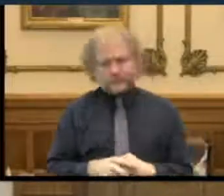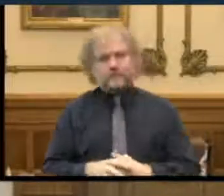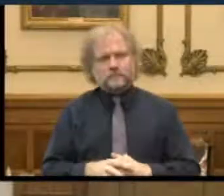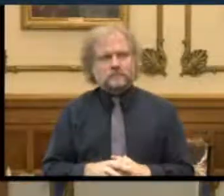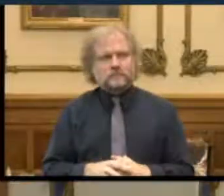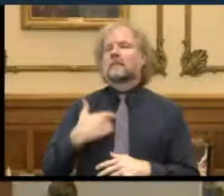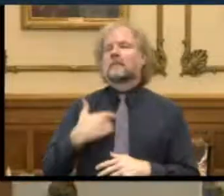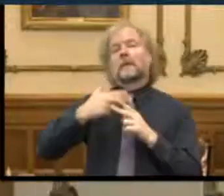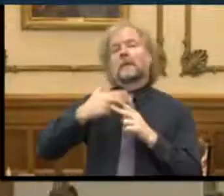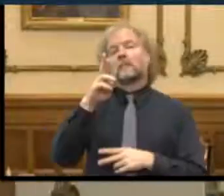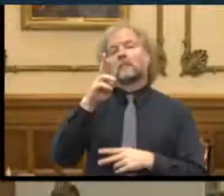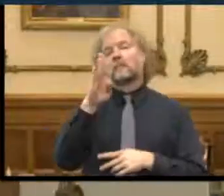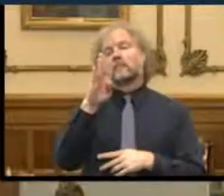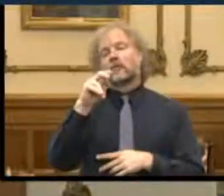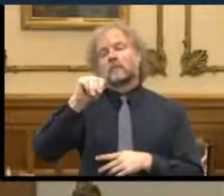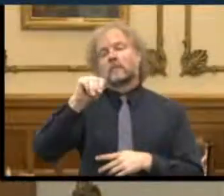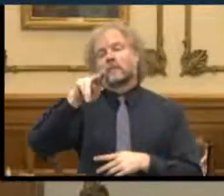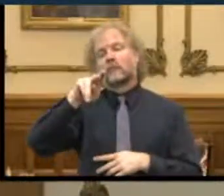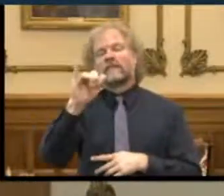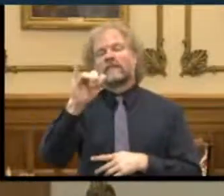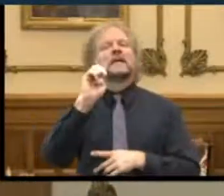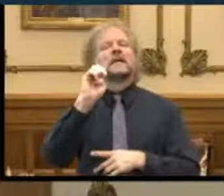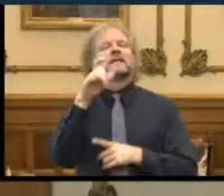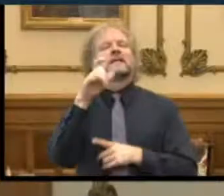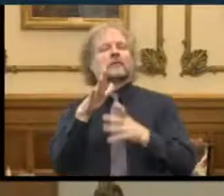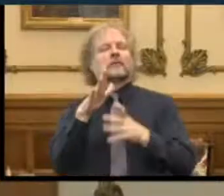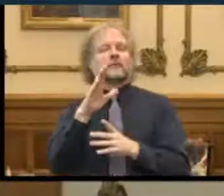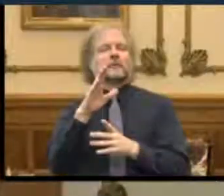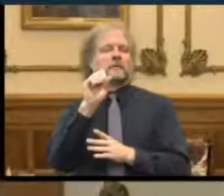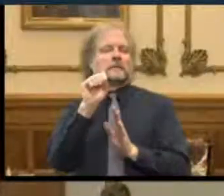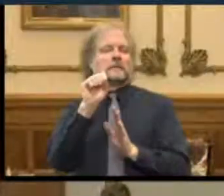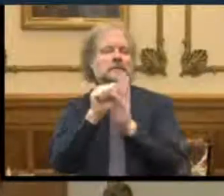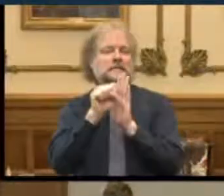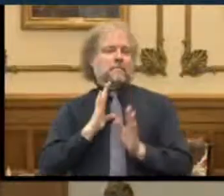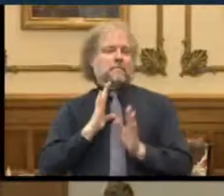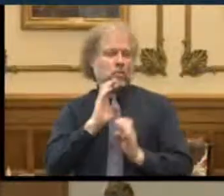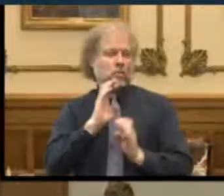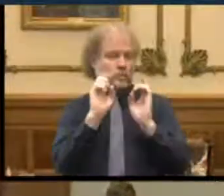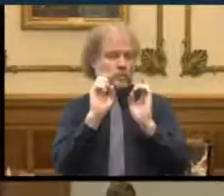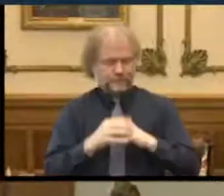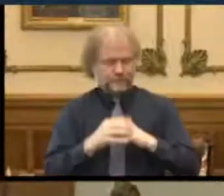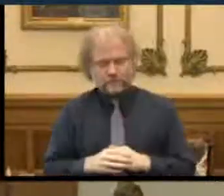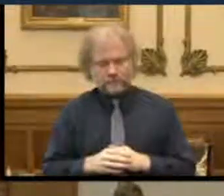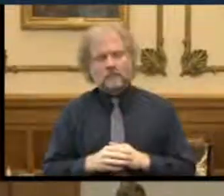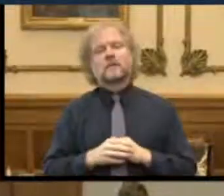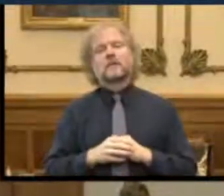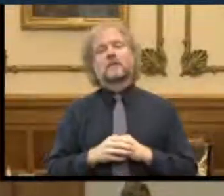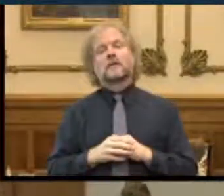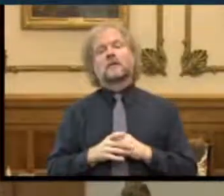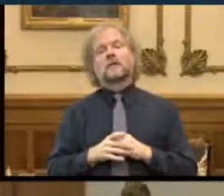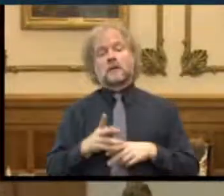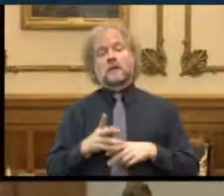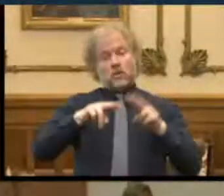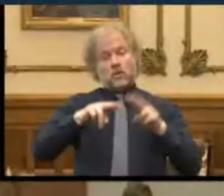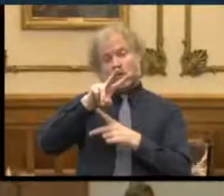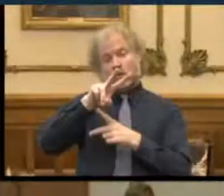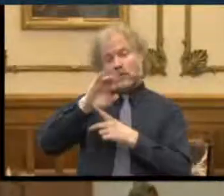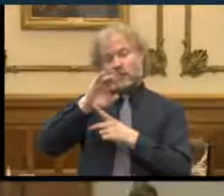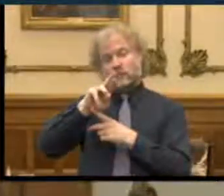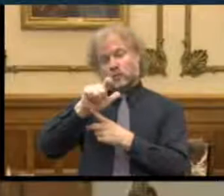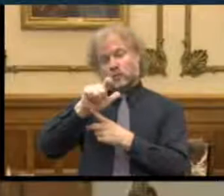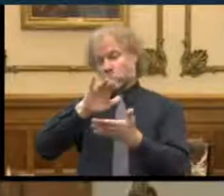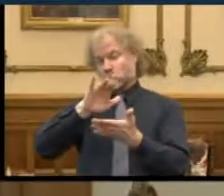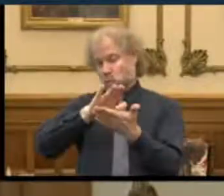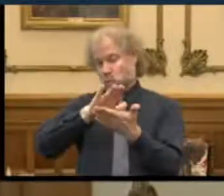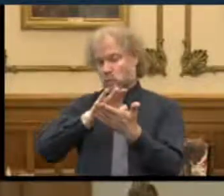My name is Brian Murphy, the Executive Director of the State Board of Education. And looking at virtual schools,